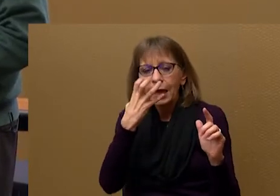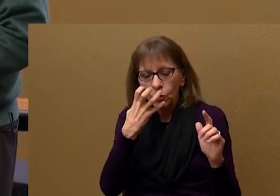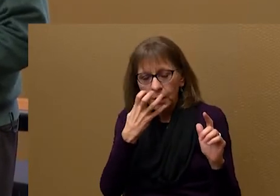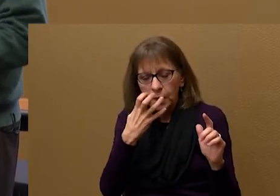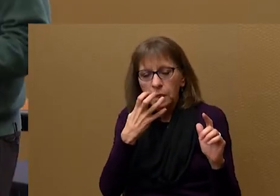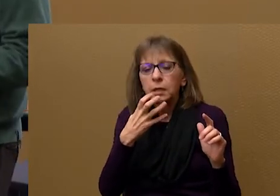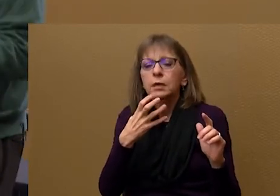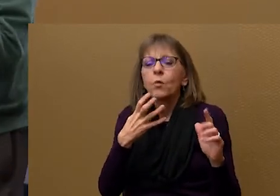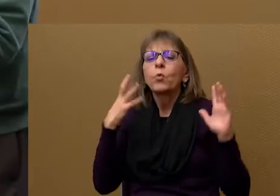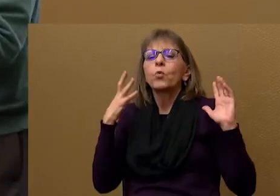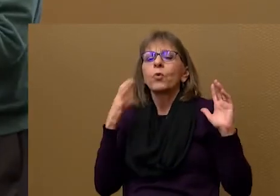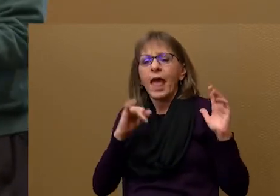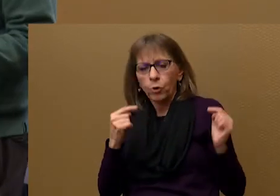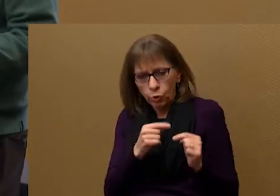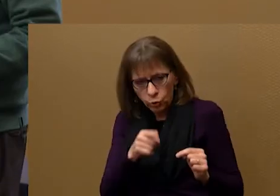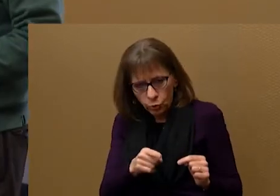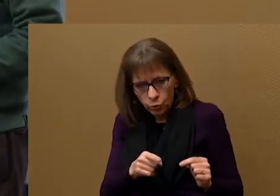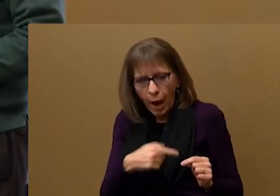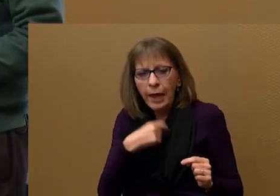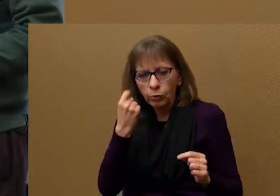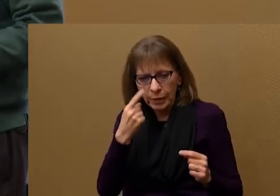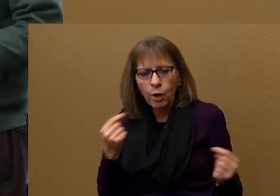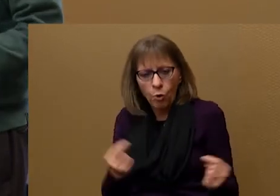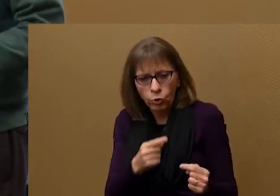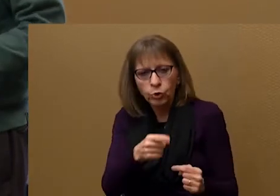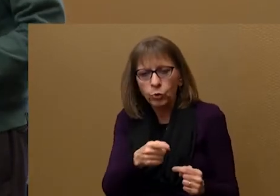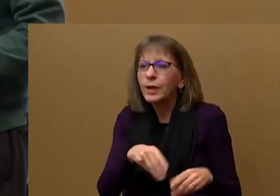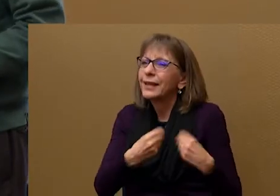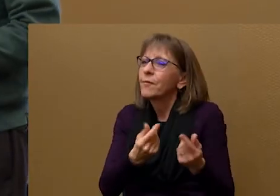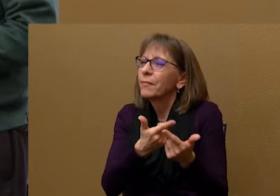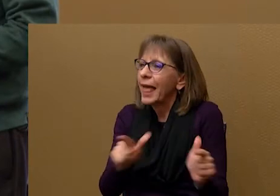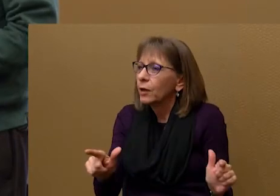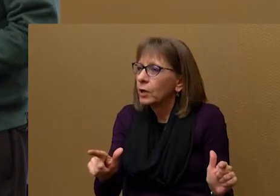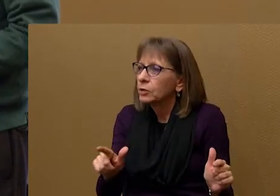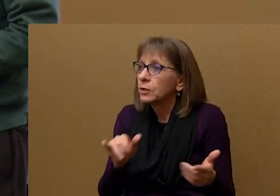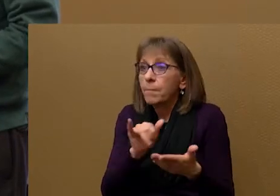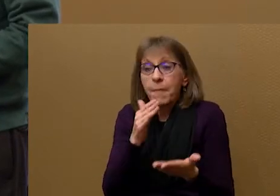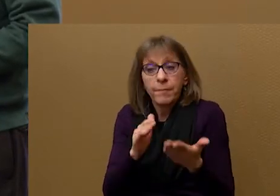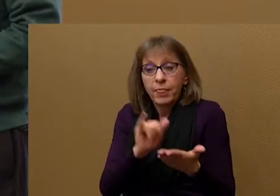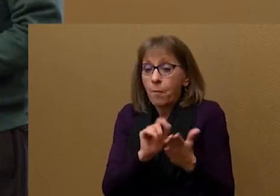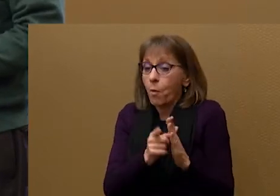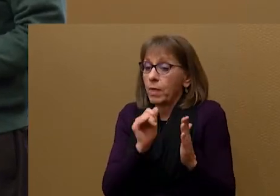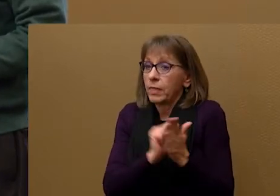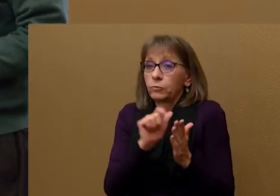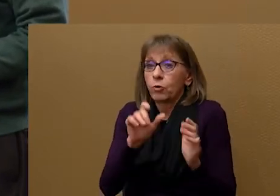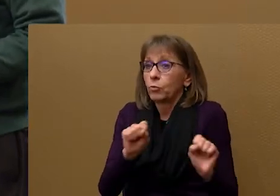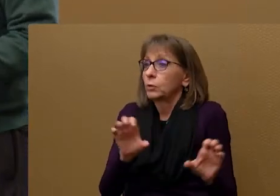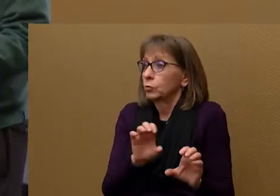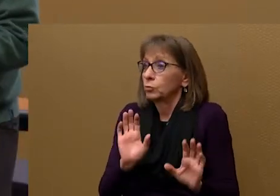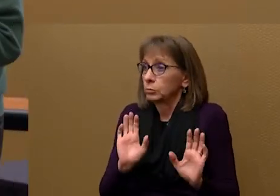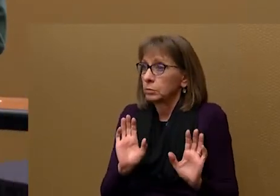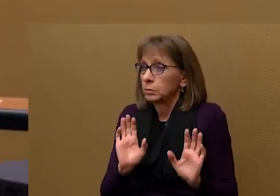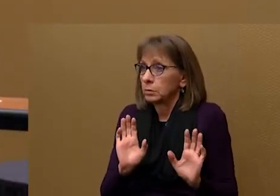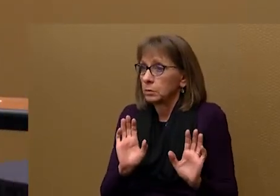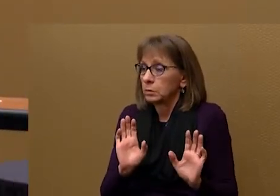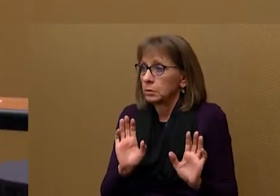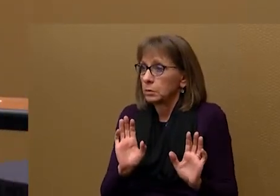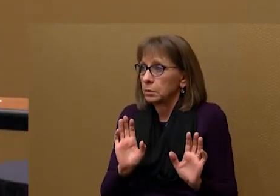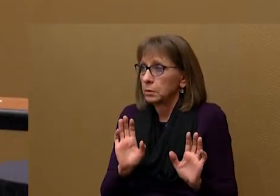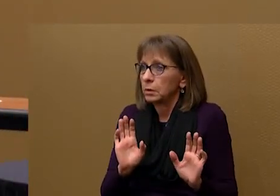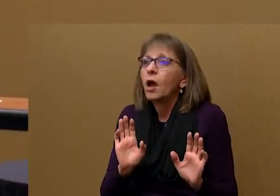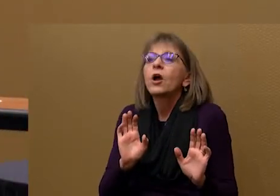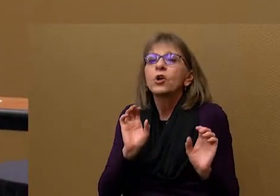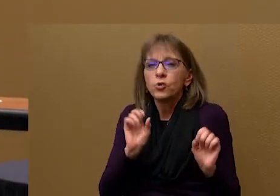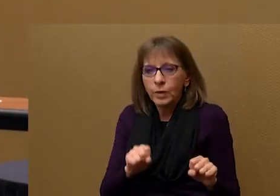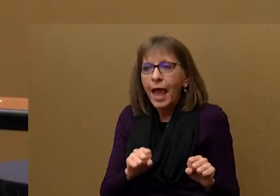very angry. You're giving them language and you're empathizing. And maybe that's all you can do right now. Of course, you could apply